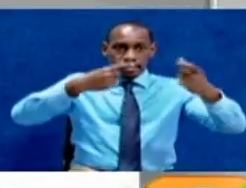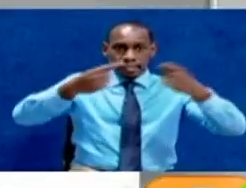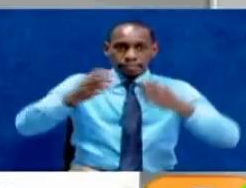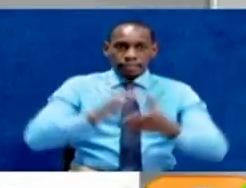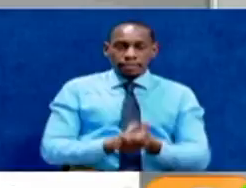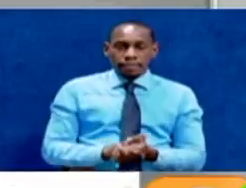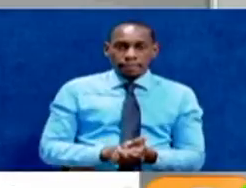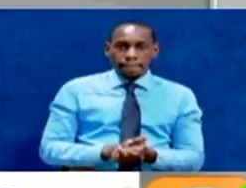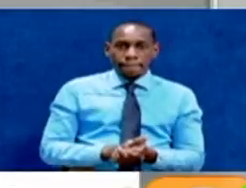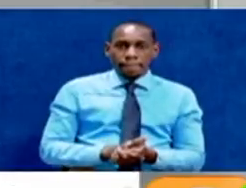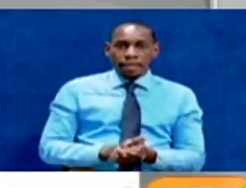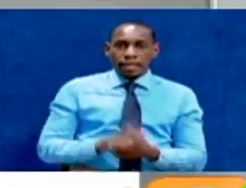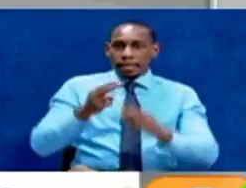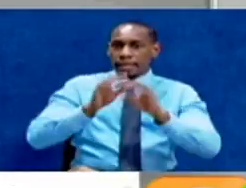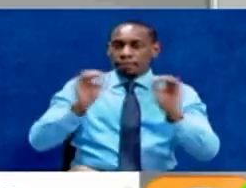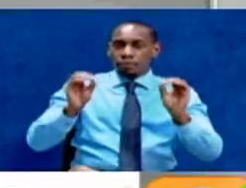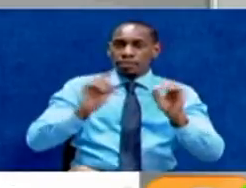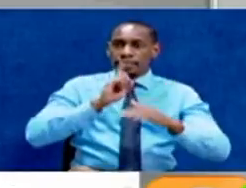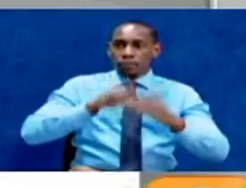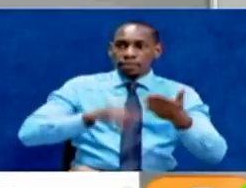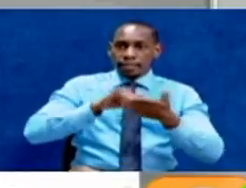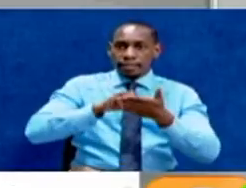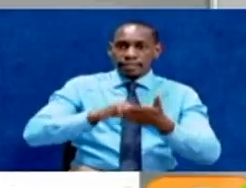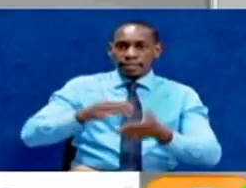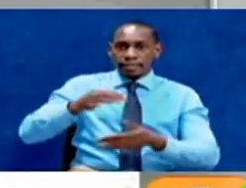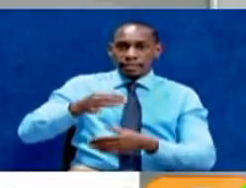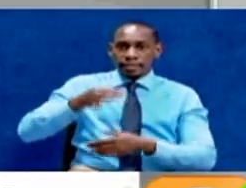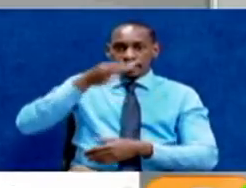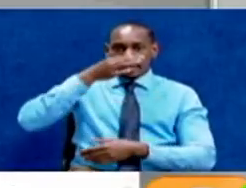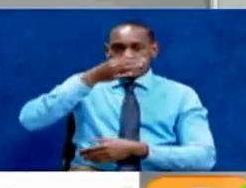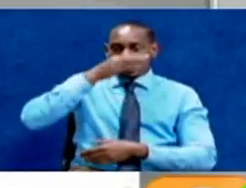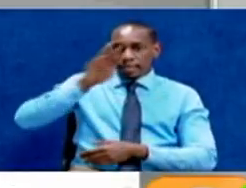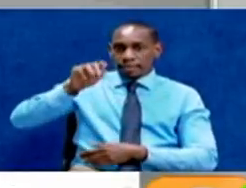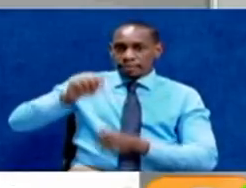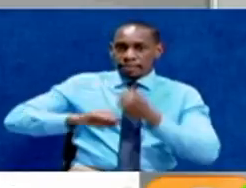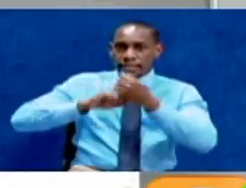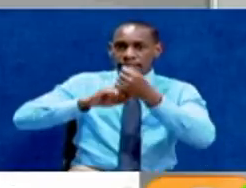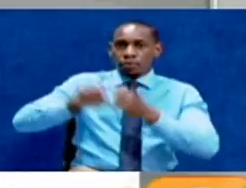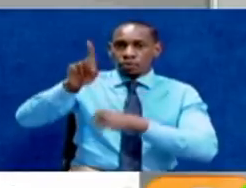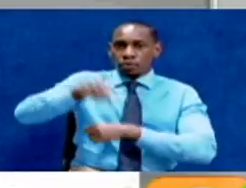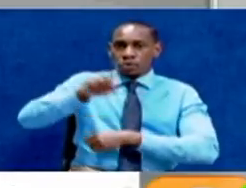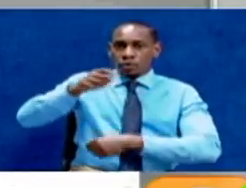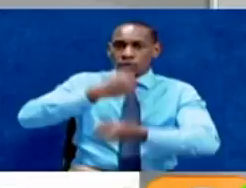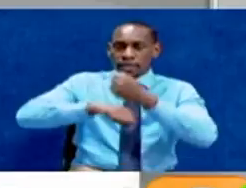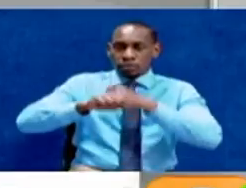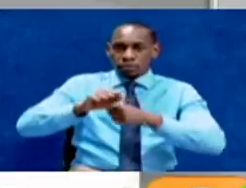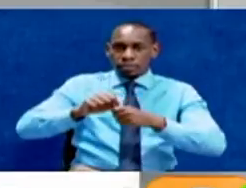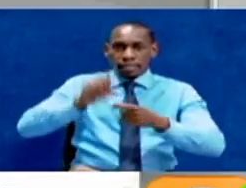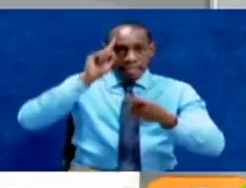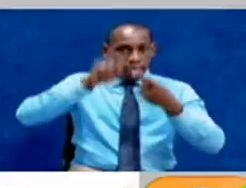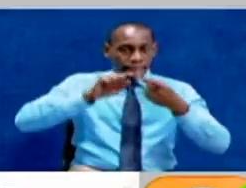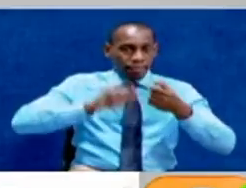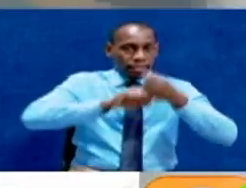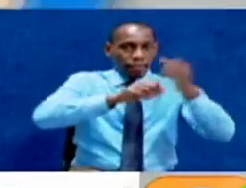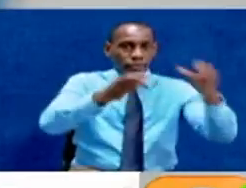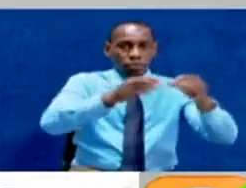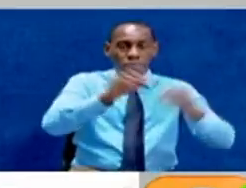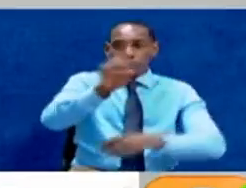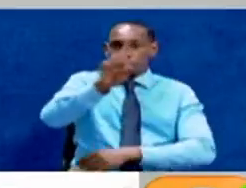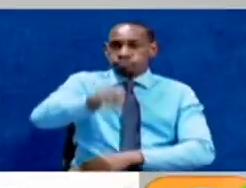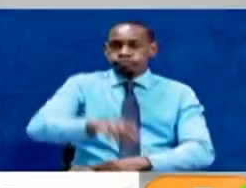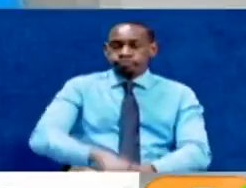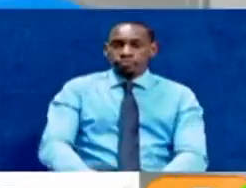do. No name, but you say, does Ngunjiri mean that he would support wrongdoings in the name of supporting his party?